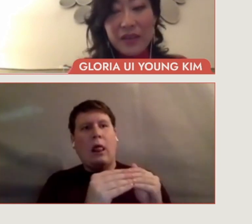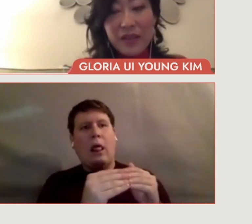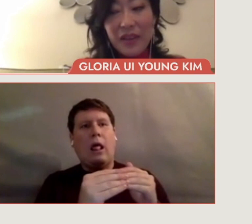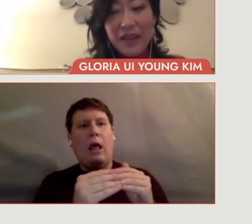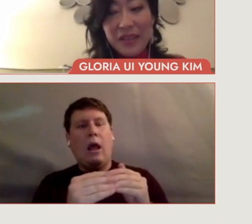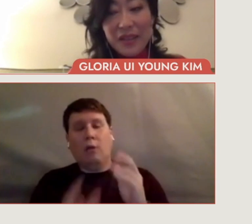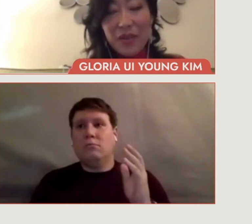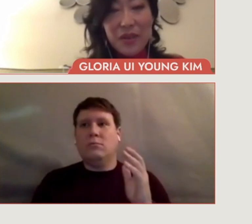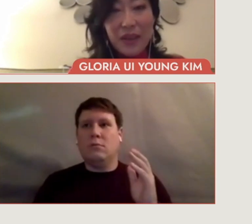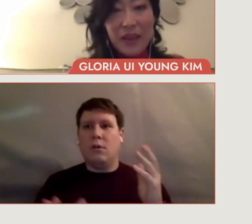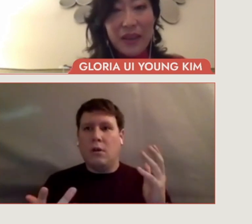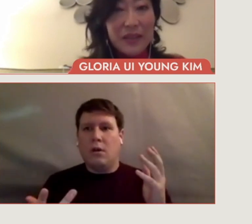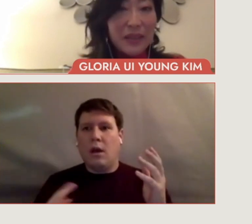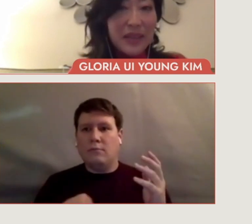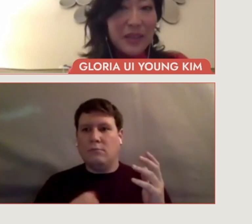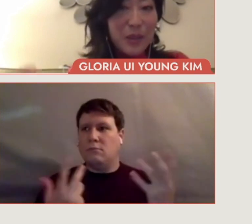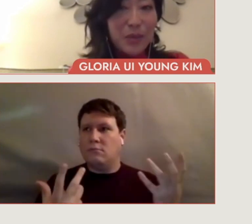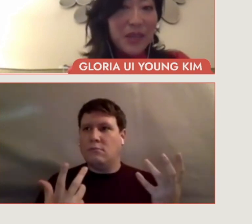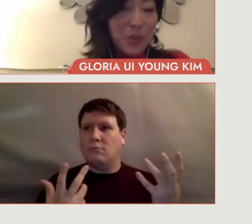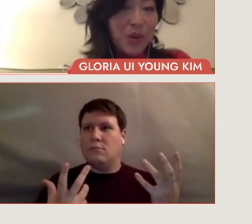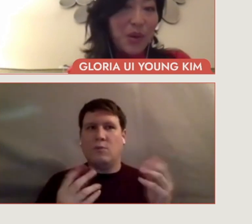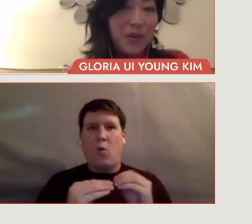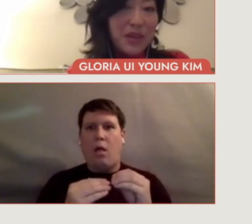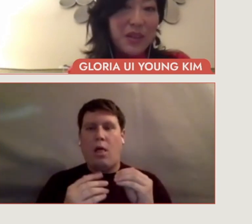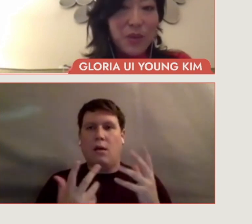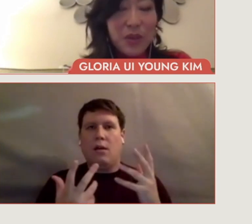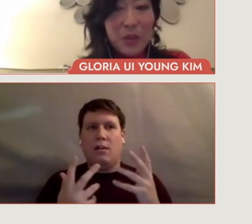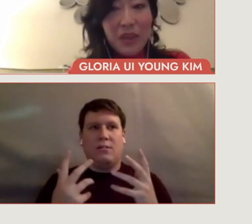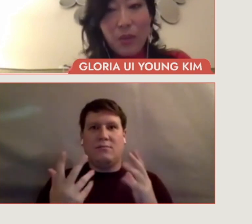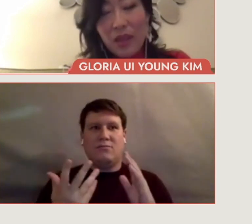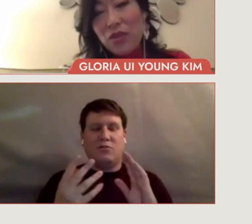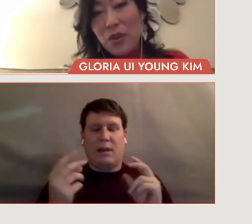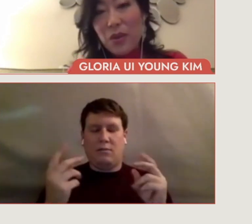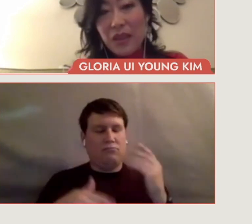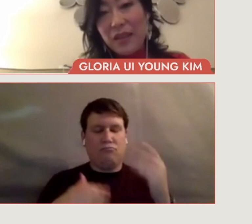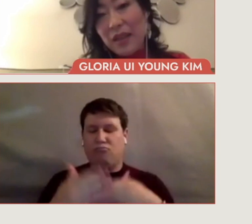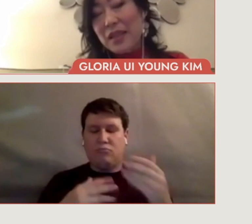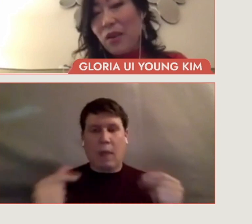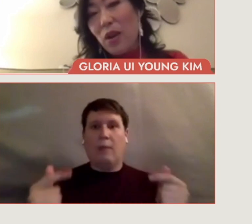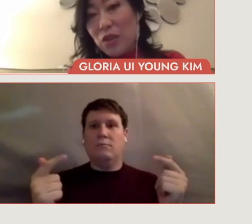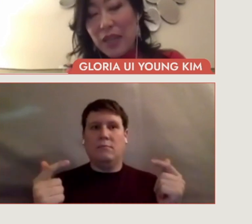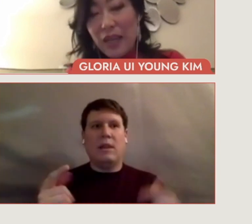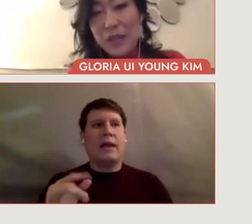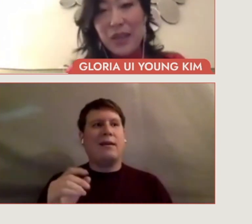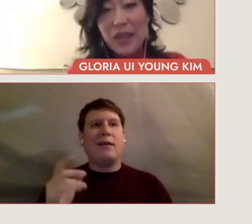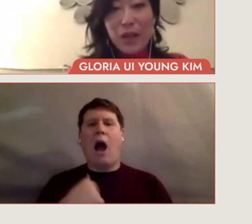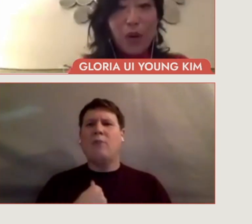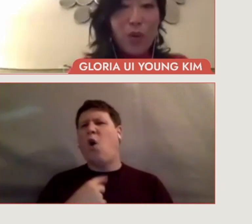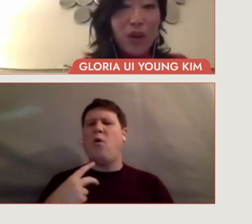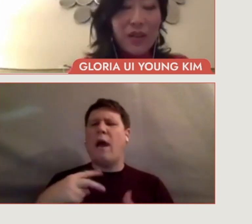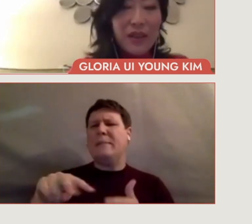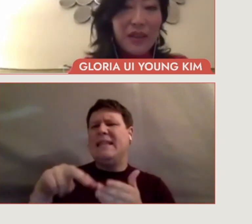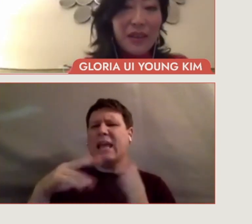And that it could escalate into sex work, right? That you could just be like, well, I'll just start with dancing, or I'll just dance, you